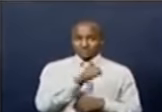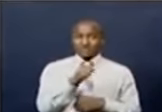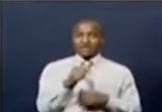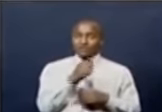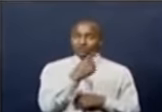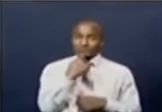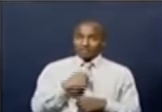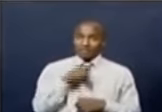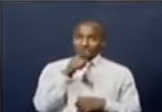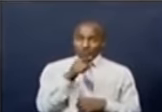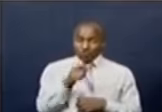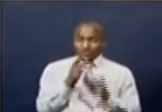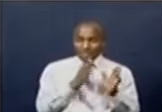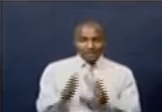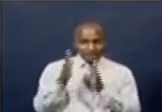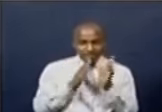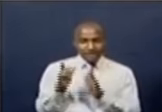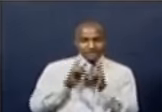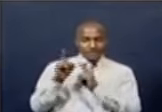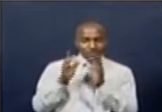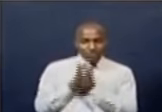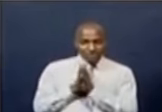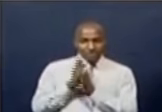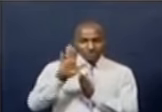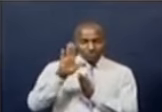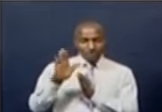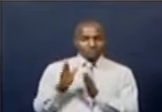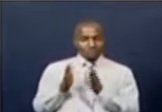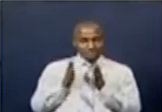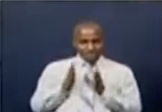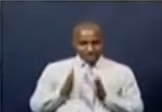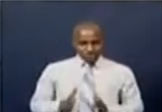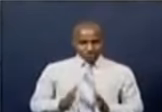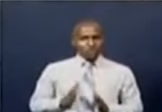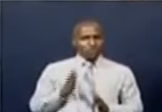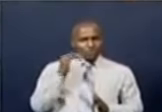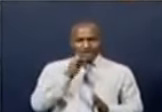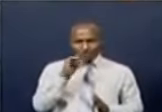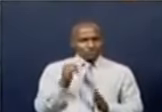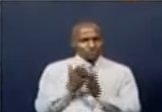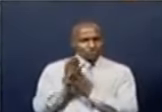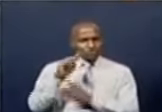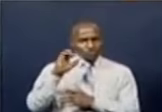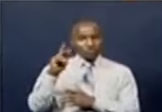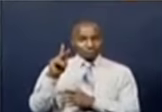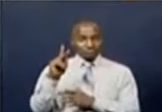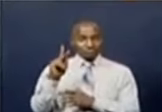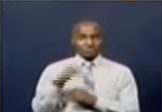had arranged the travel with your athletes personally? Yes, this was personal from the athletes. Why not through Nock? Because it's done through Nock,